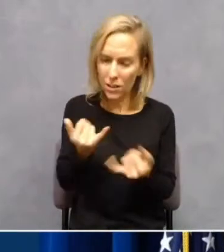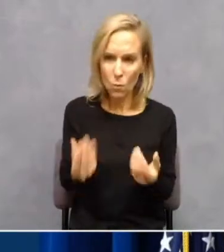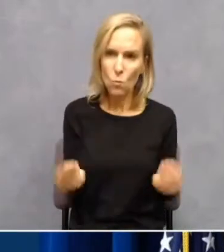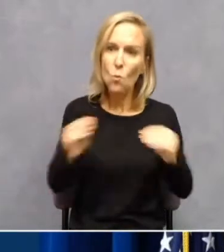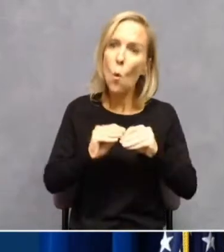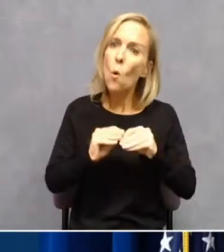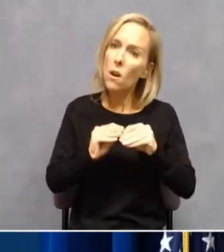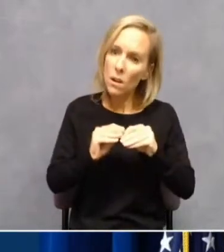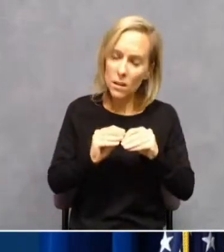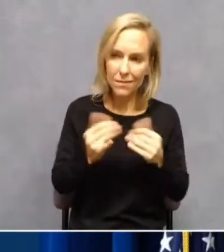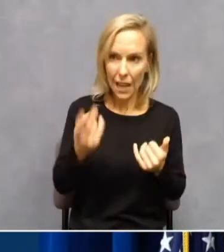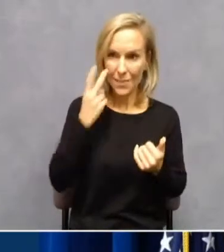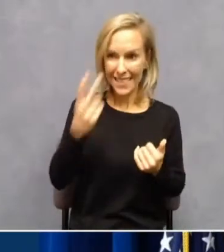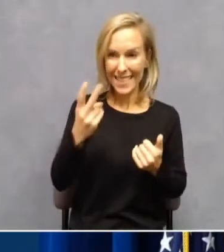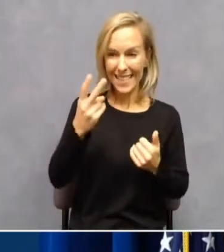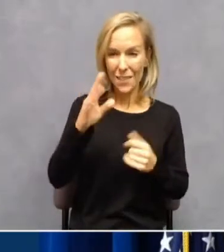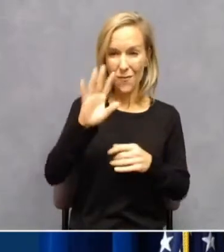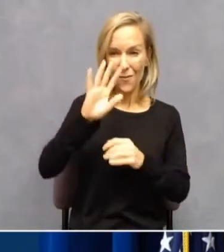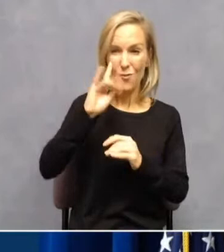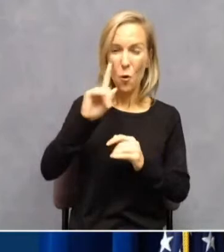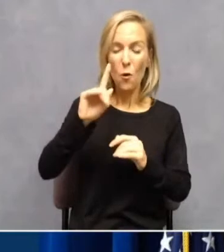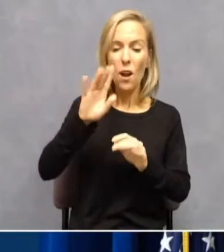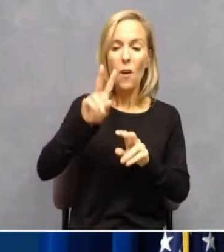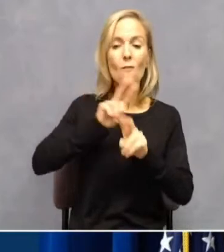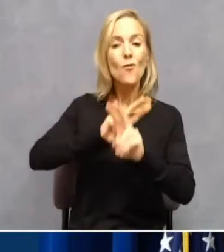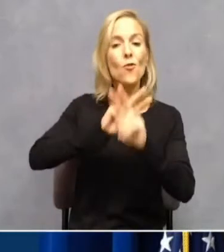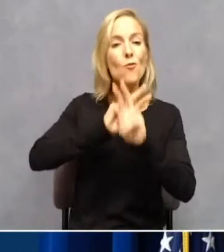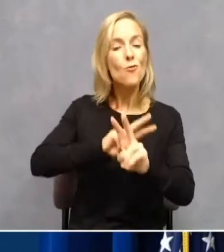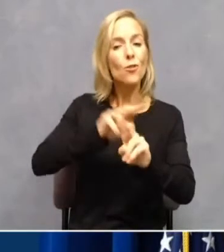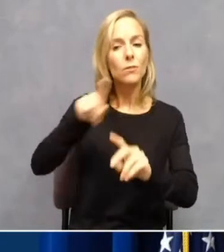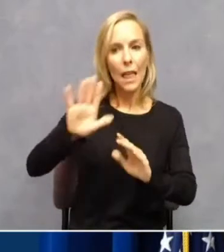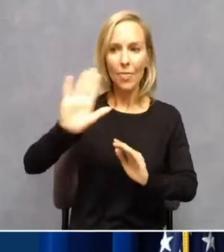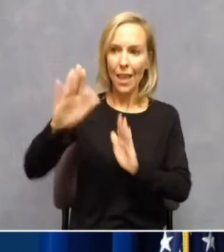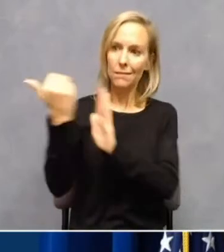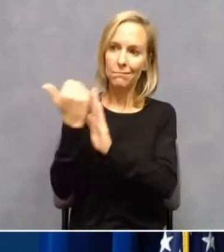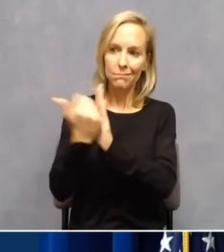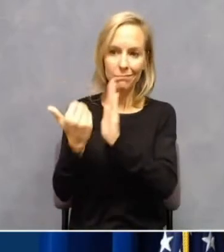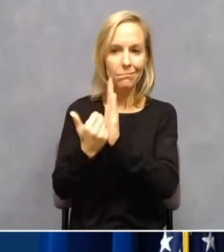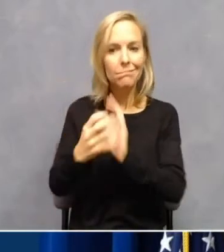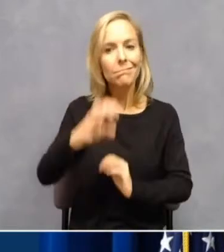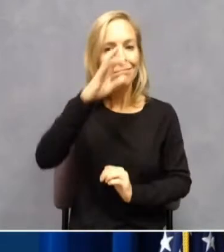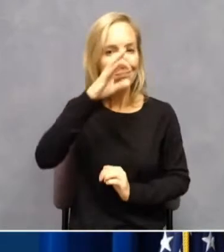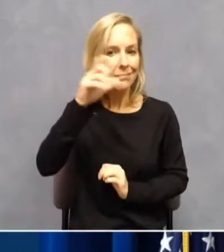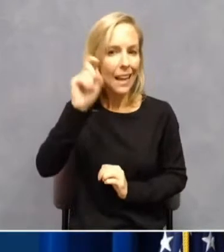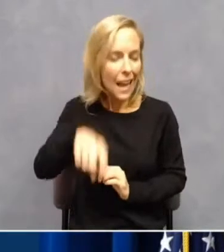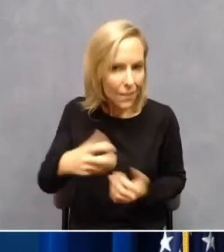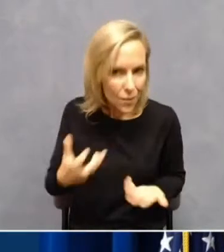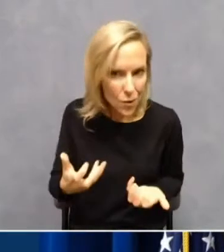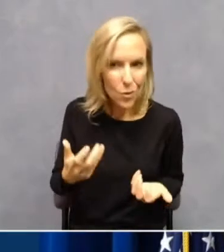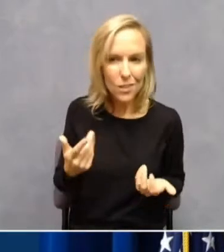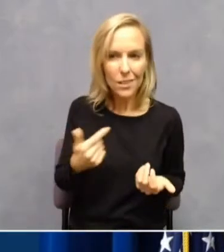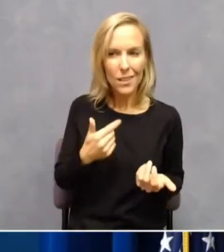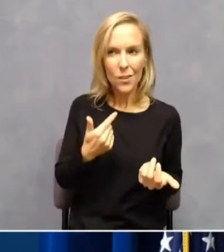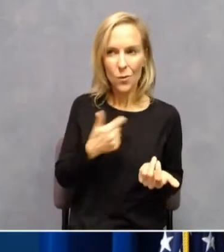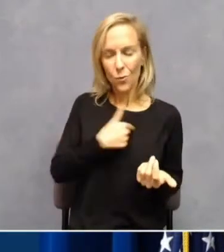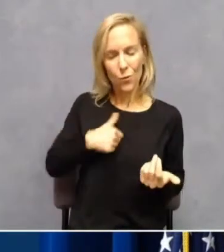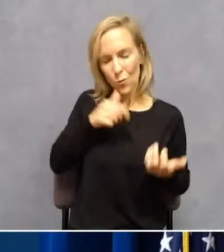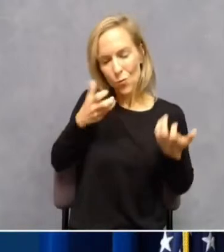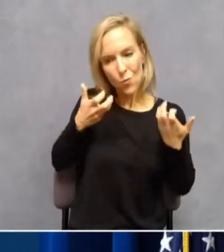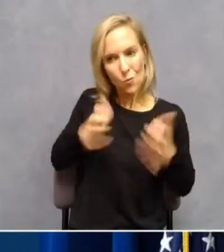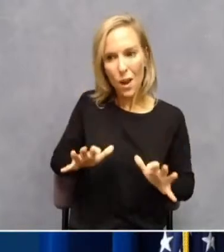the guidelines aren't being followed. And nobody wants that as part of a remembrance of a loved